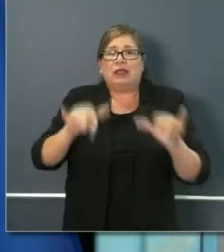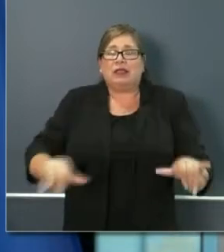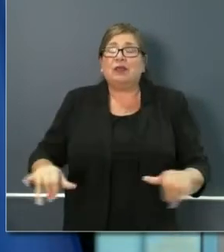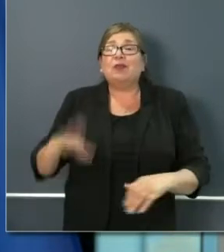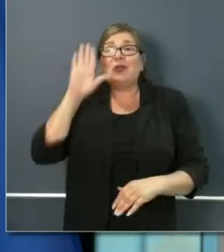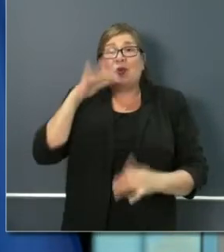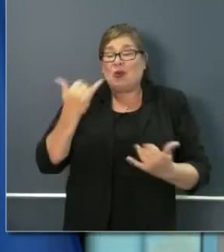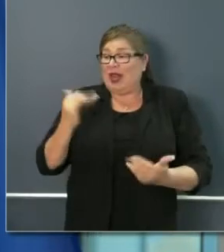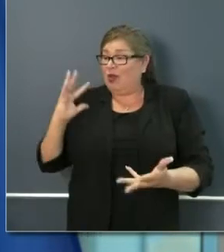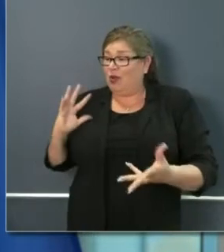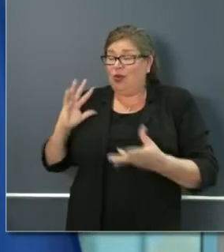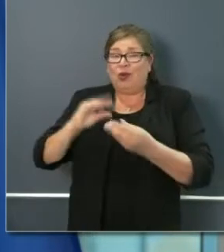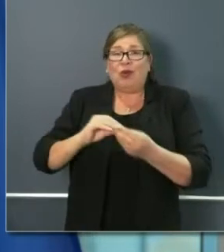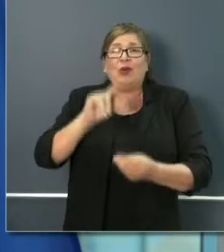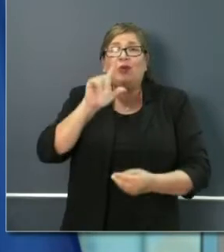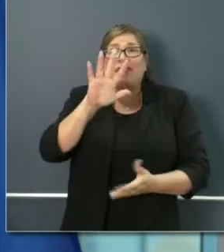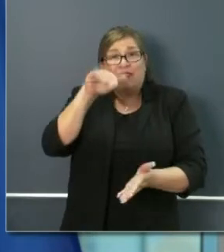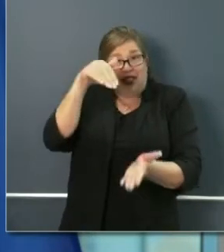applications on our